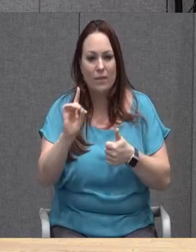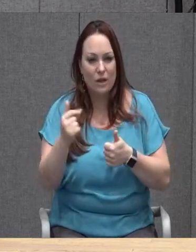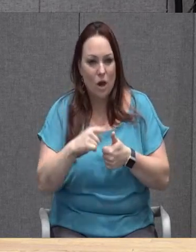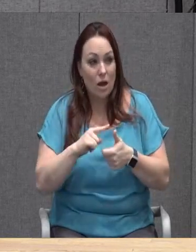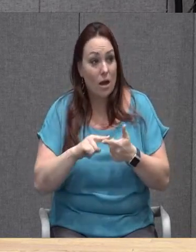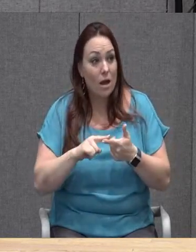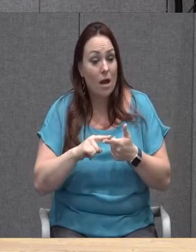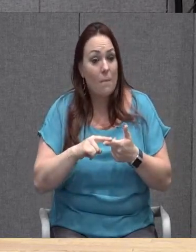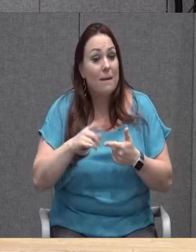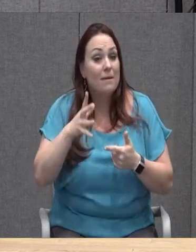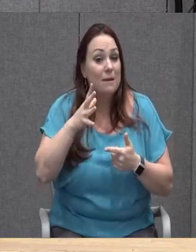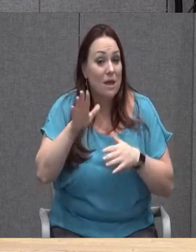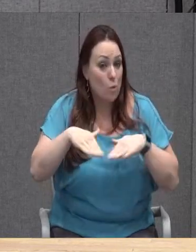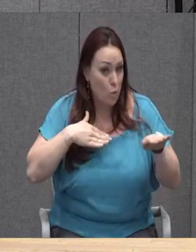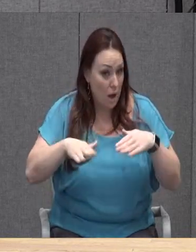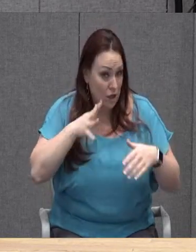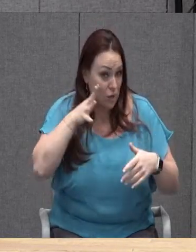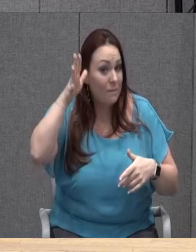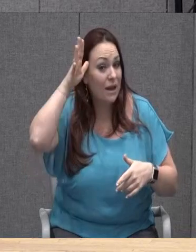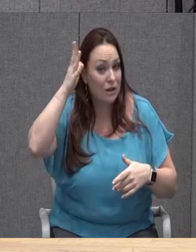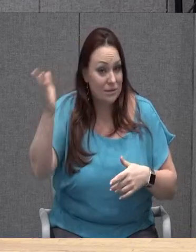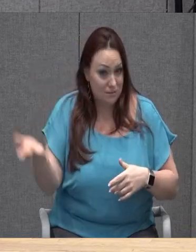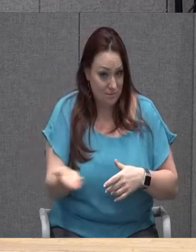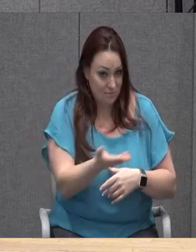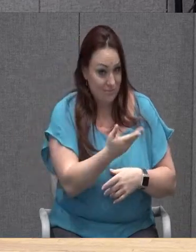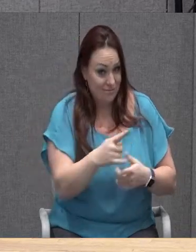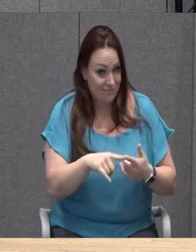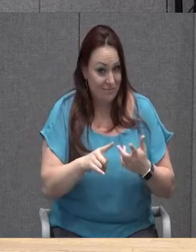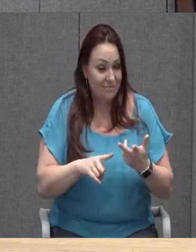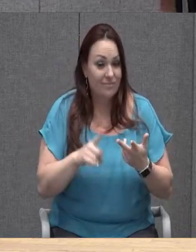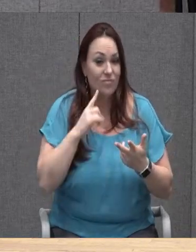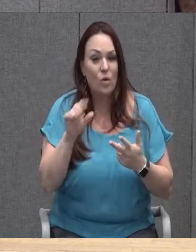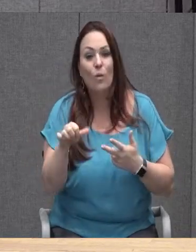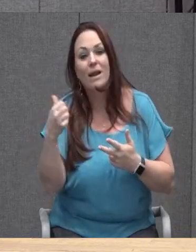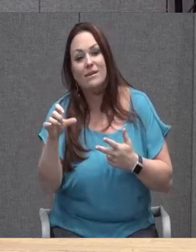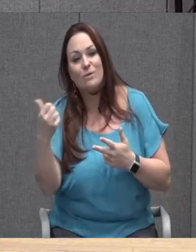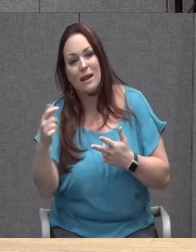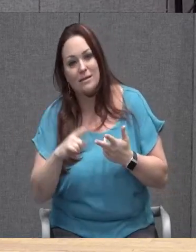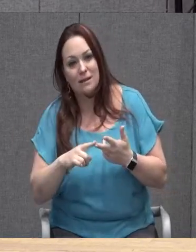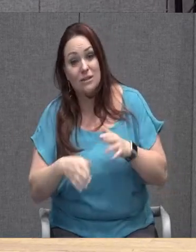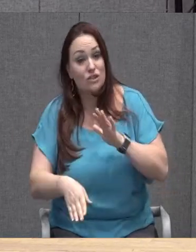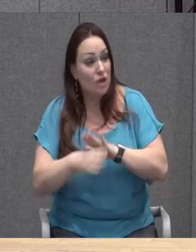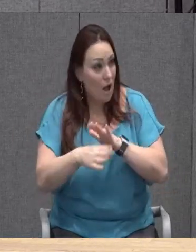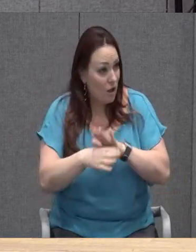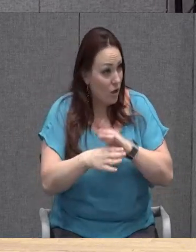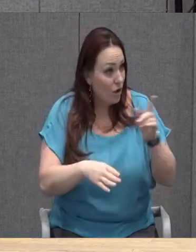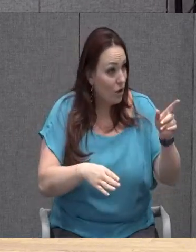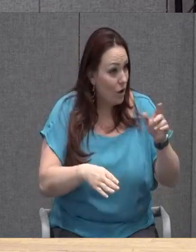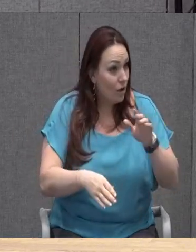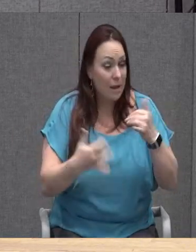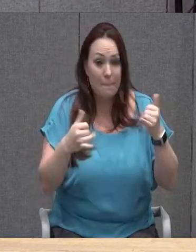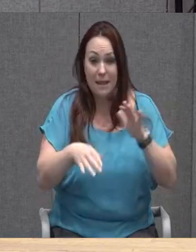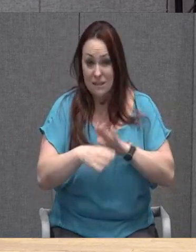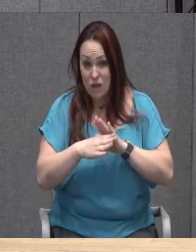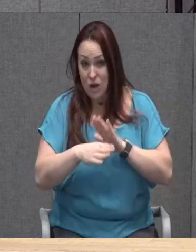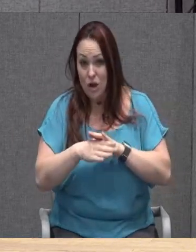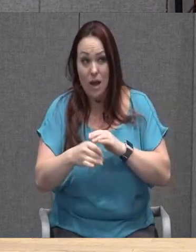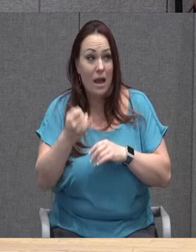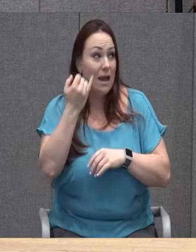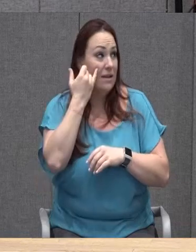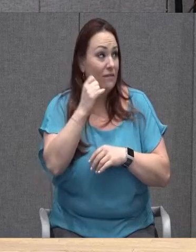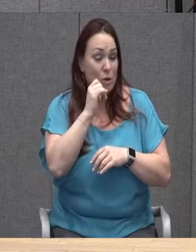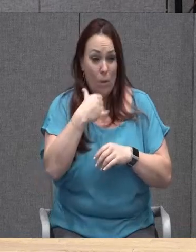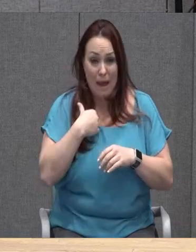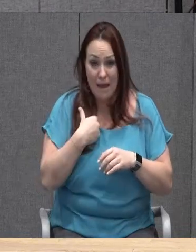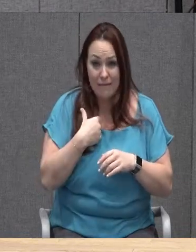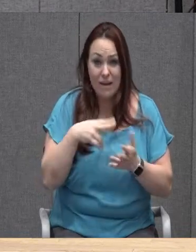your parents out for a walk. They'll like that, right? Oh, yeah. What else? What can you do else so you can be Play active? soccer. Play soccer, okay? And if you don't have